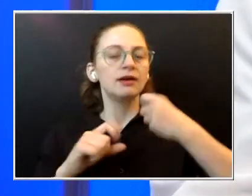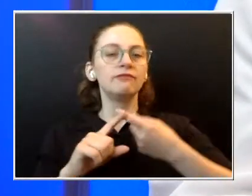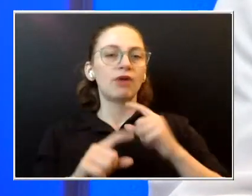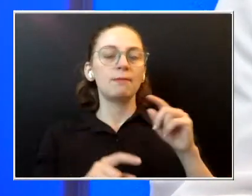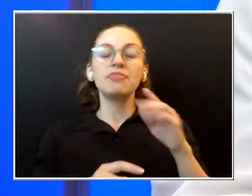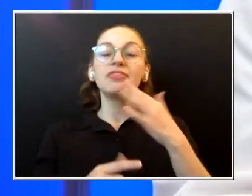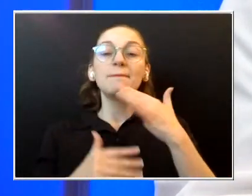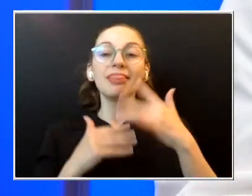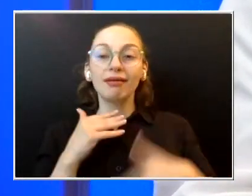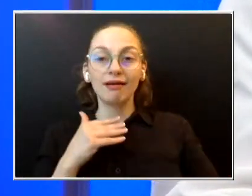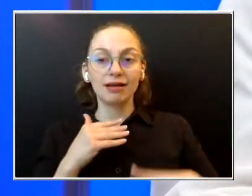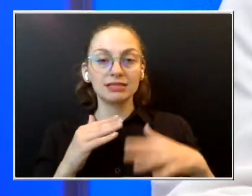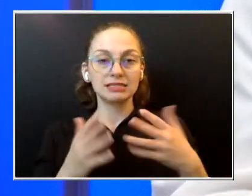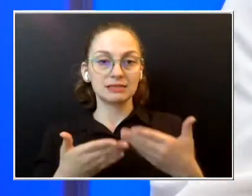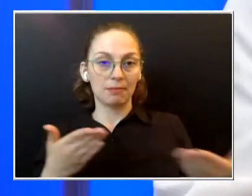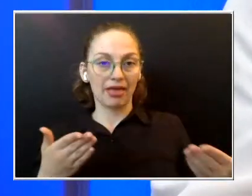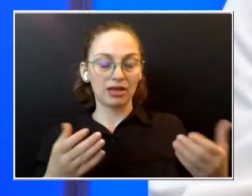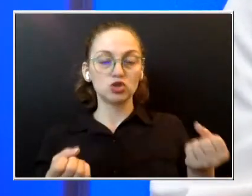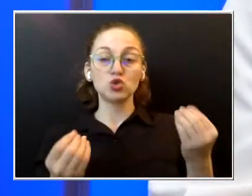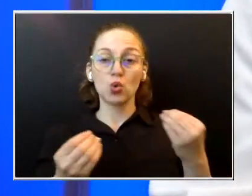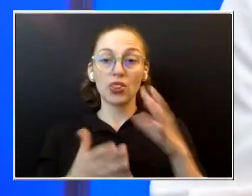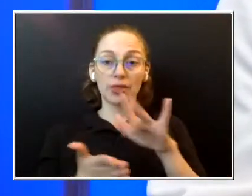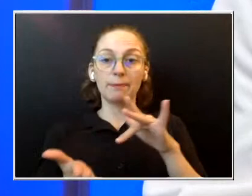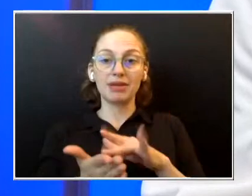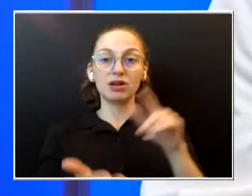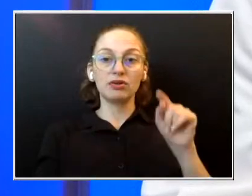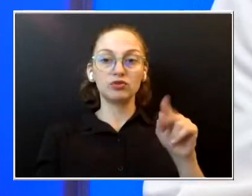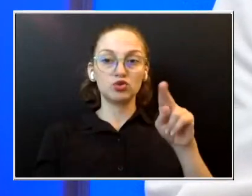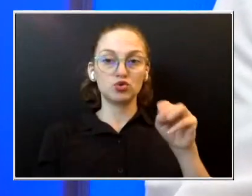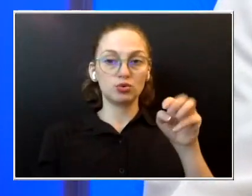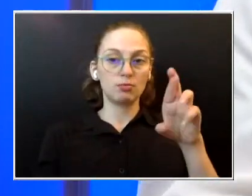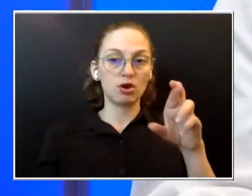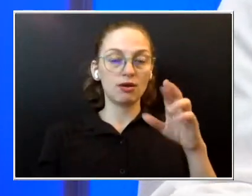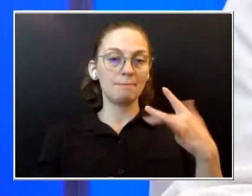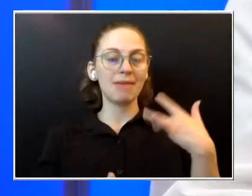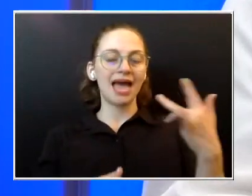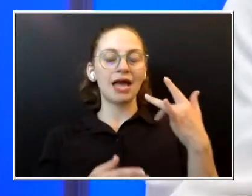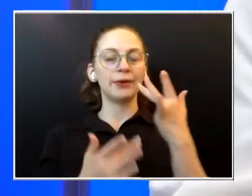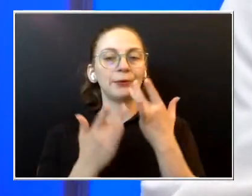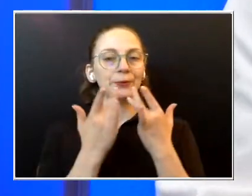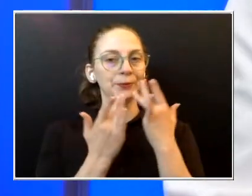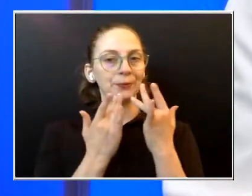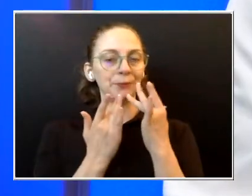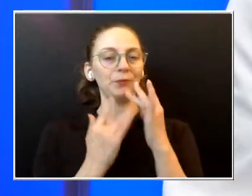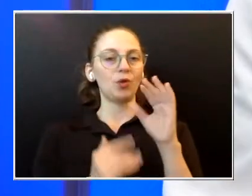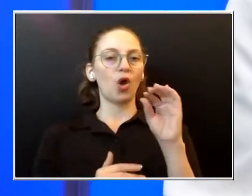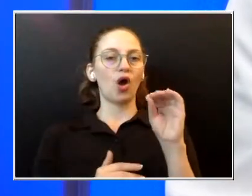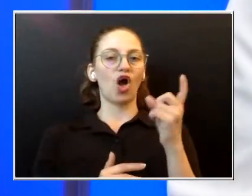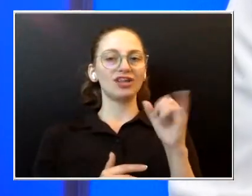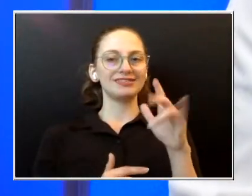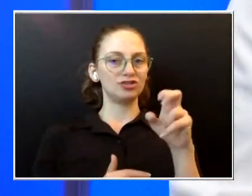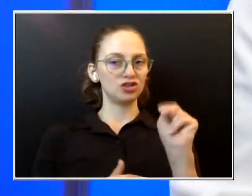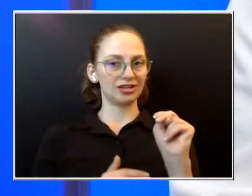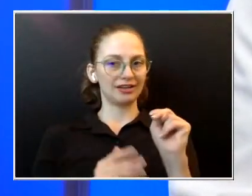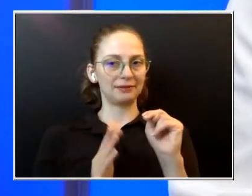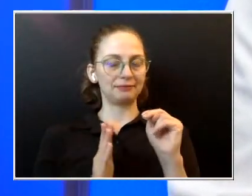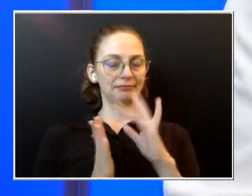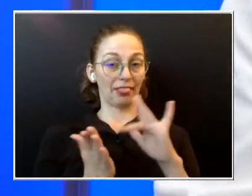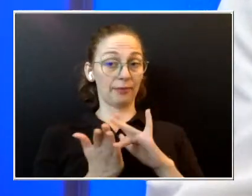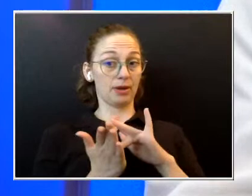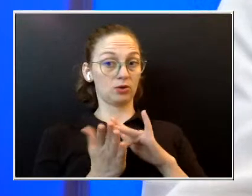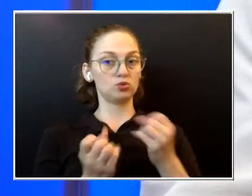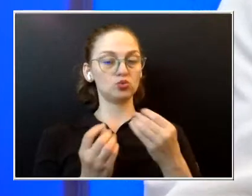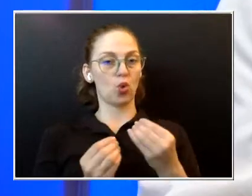that tumor tends to become low in oxygen. And so those cells have adaptations that allow them to survive in that low oxygen